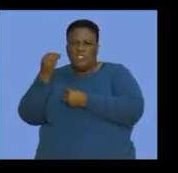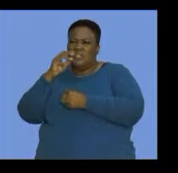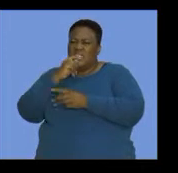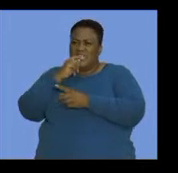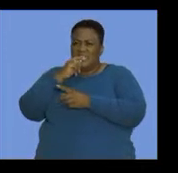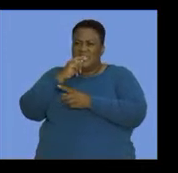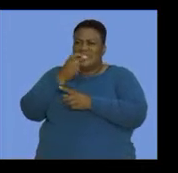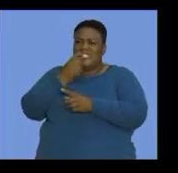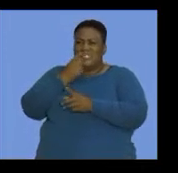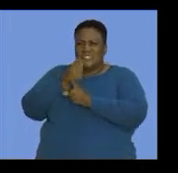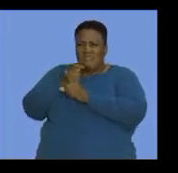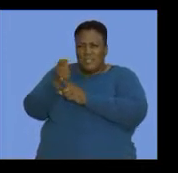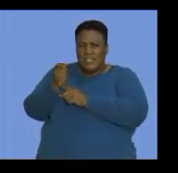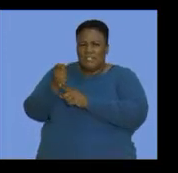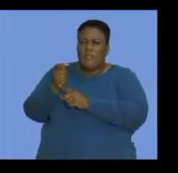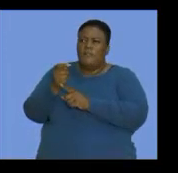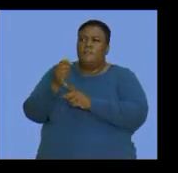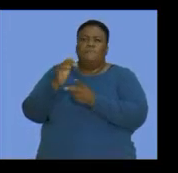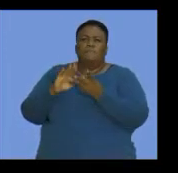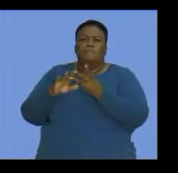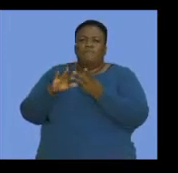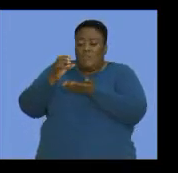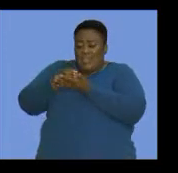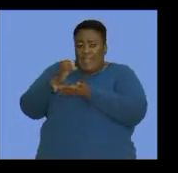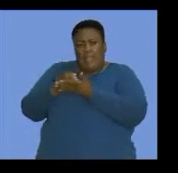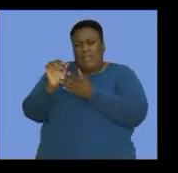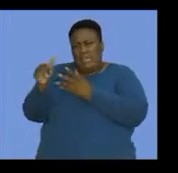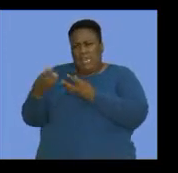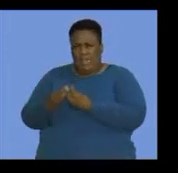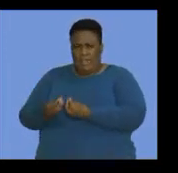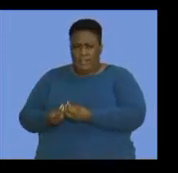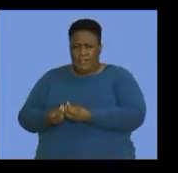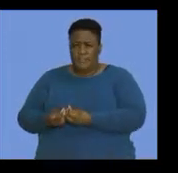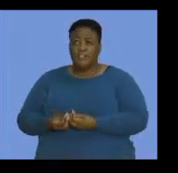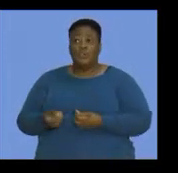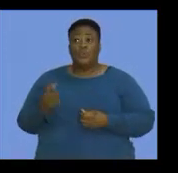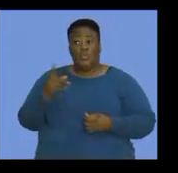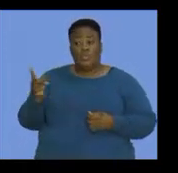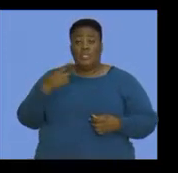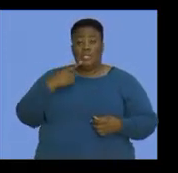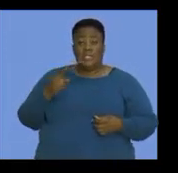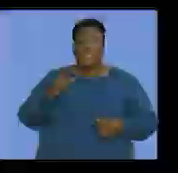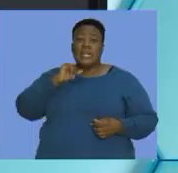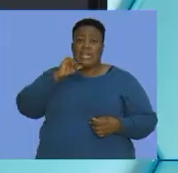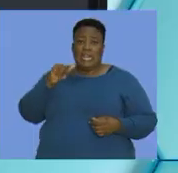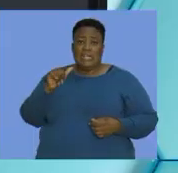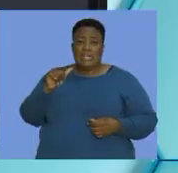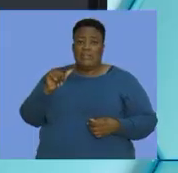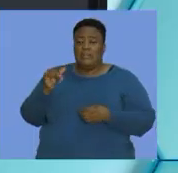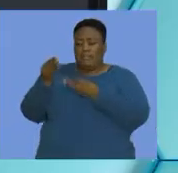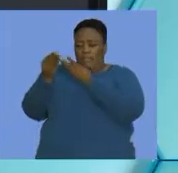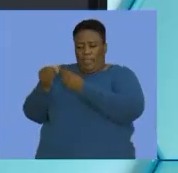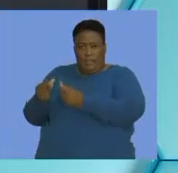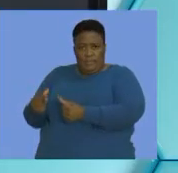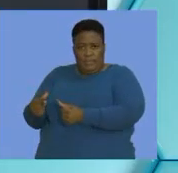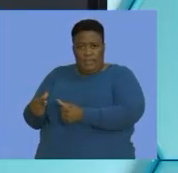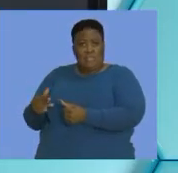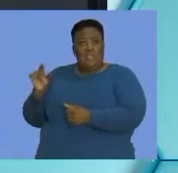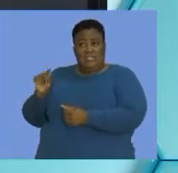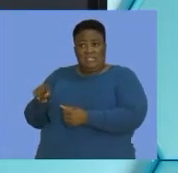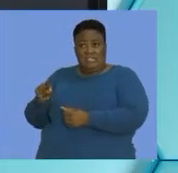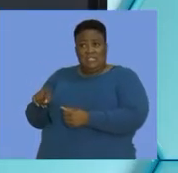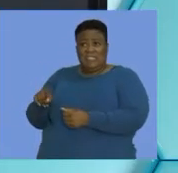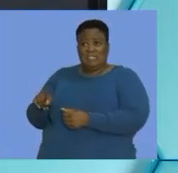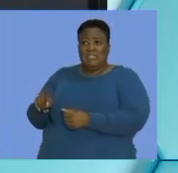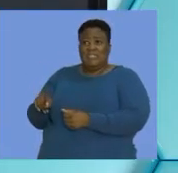metal, cans, styrofoam containers, and others. And we refer to these as non-biodegradable. Some of these